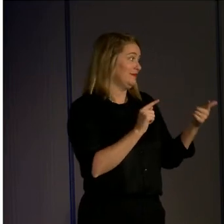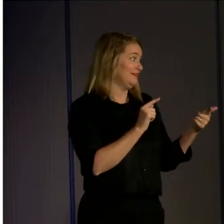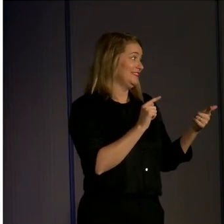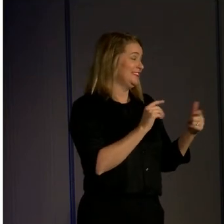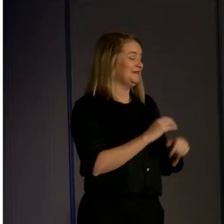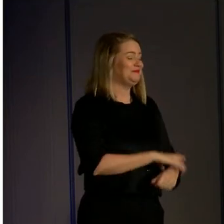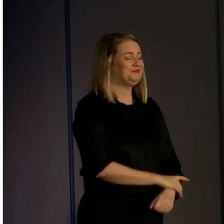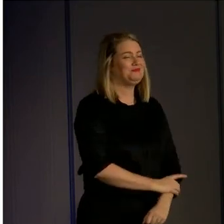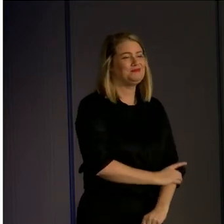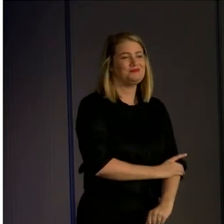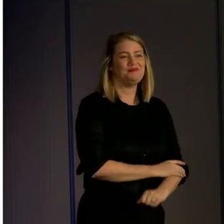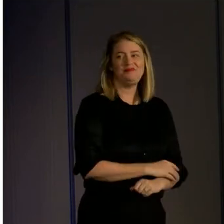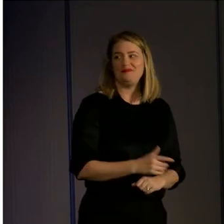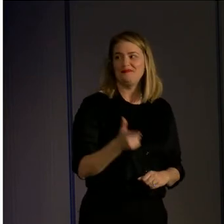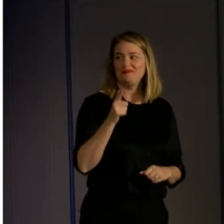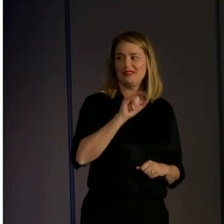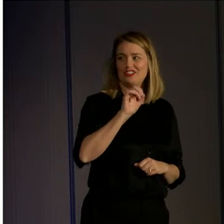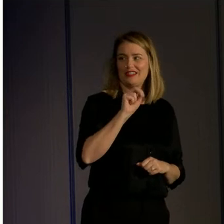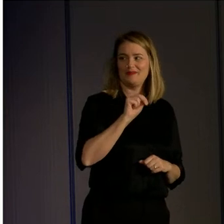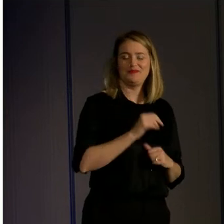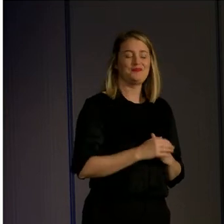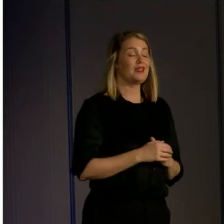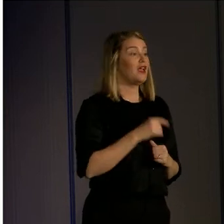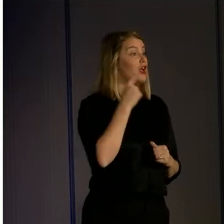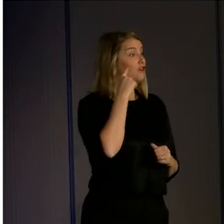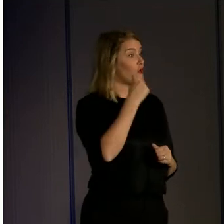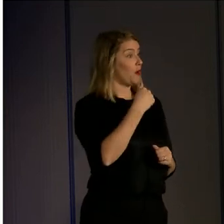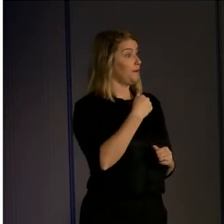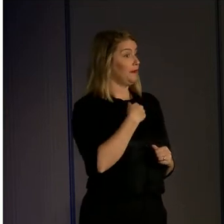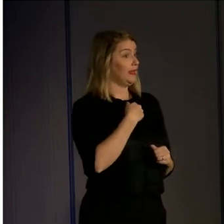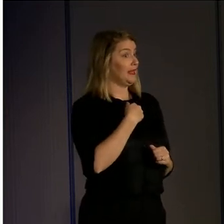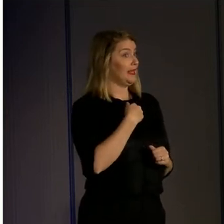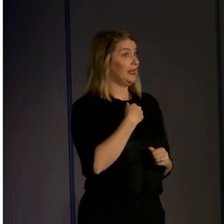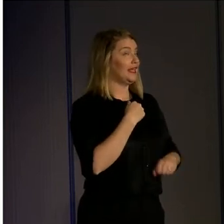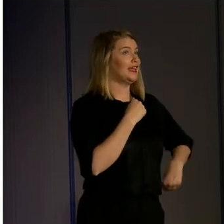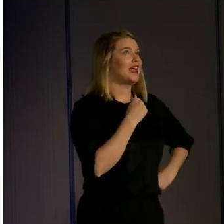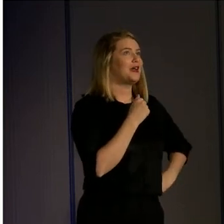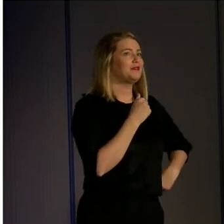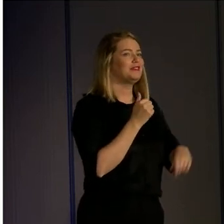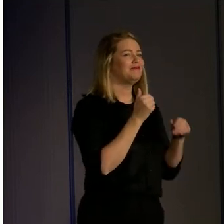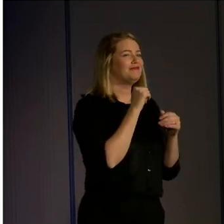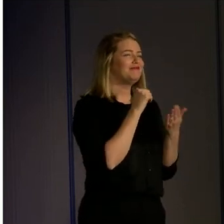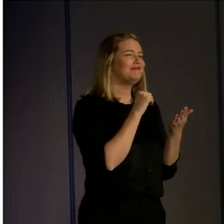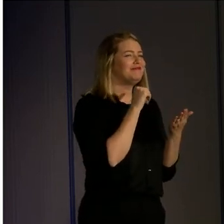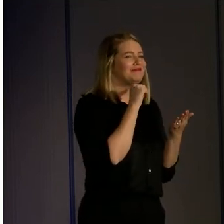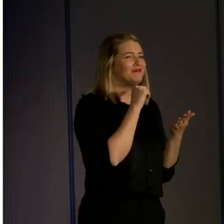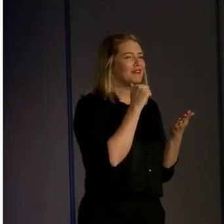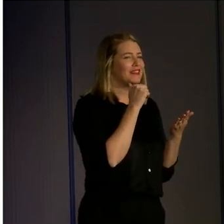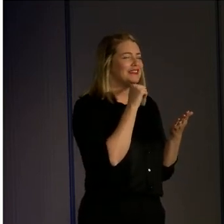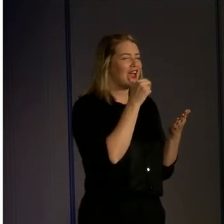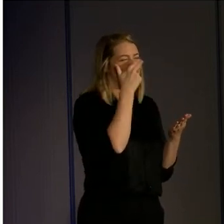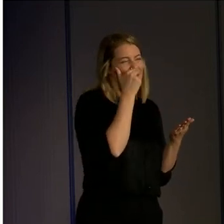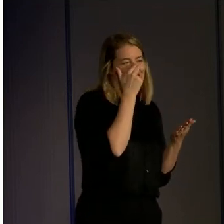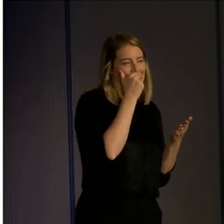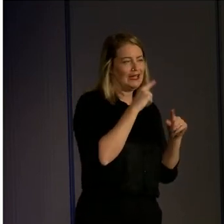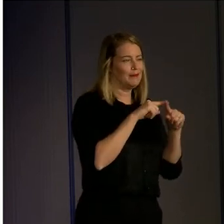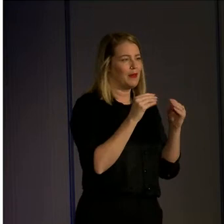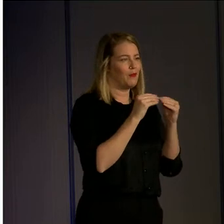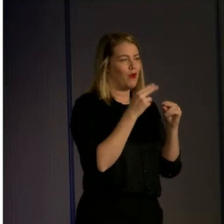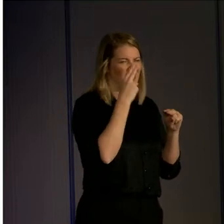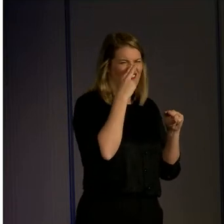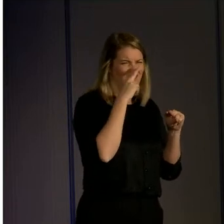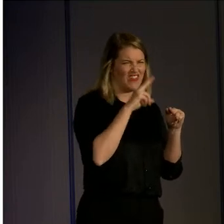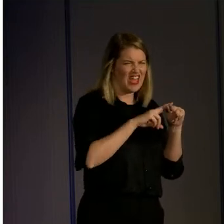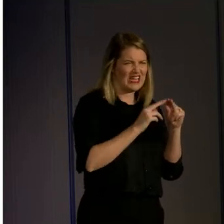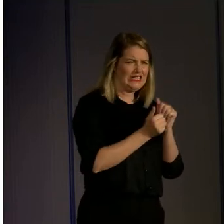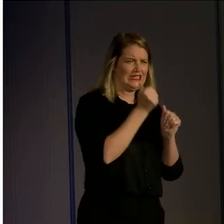Yeah. So for me, I think one less funniest, but more funnest, if that's even a